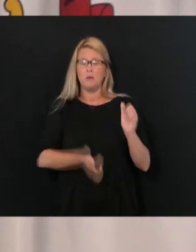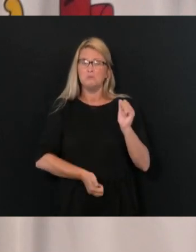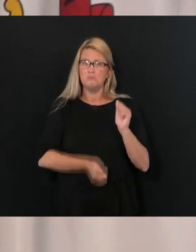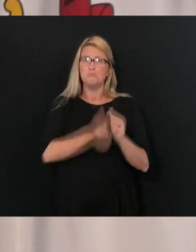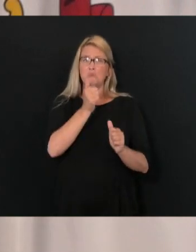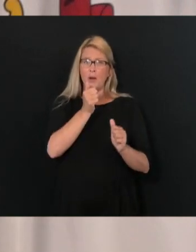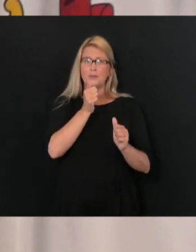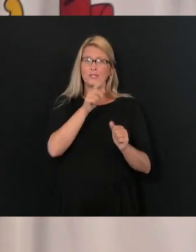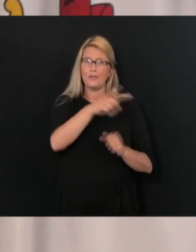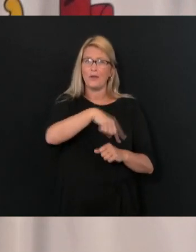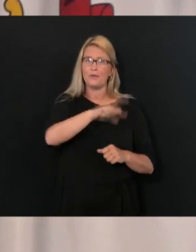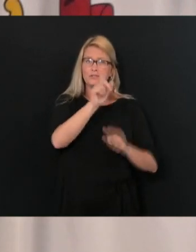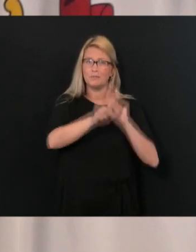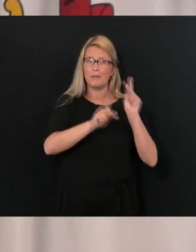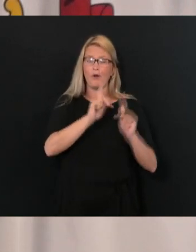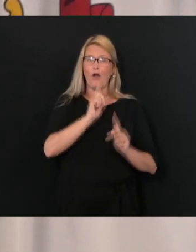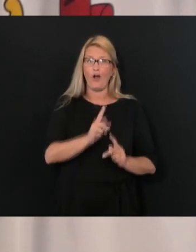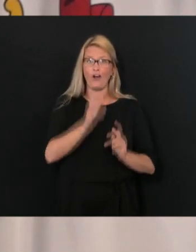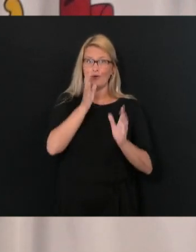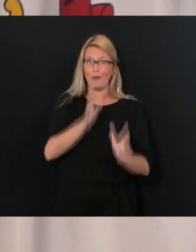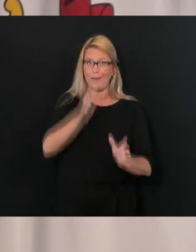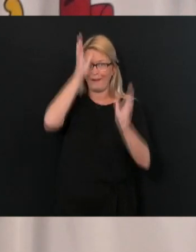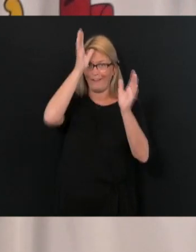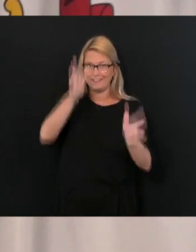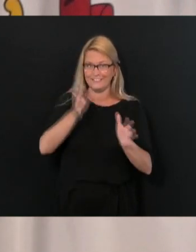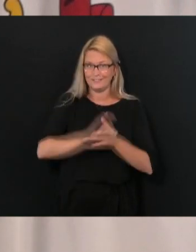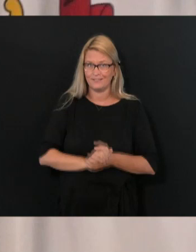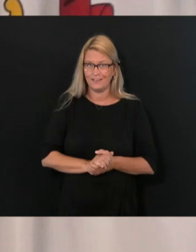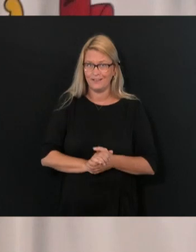are grandparents. And